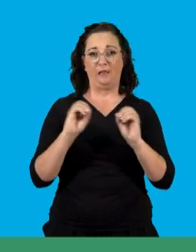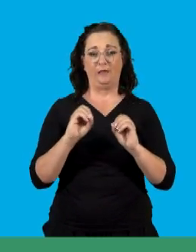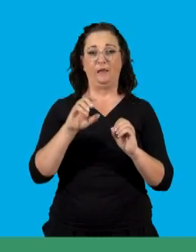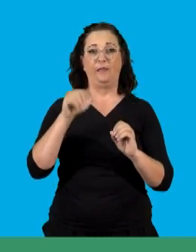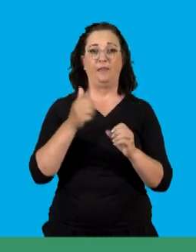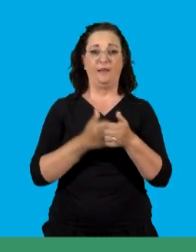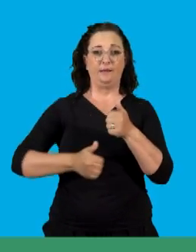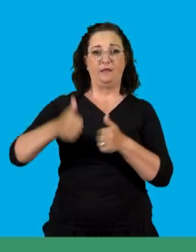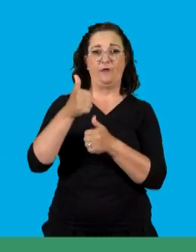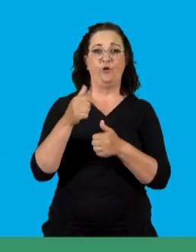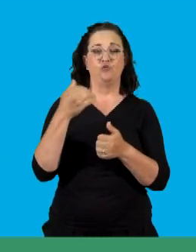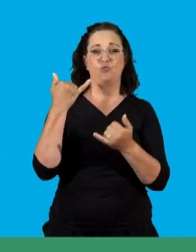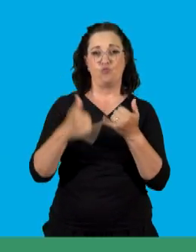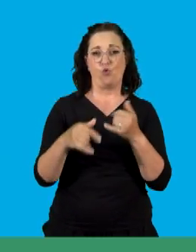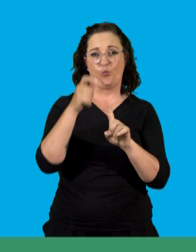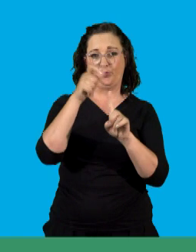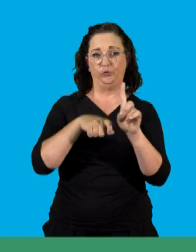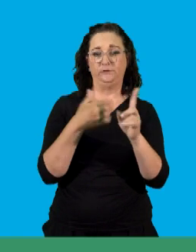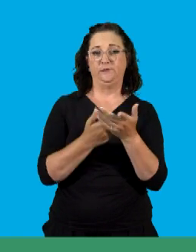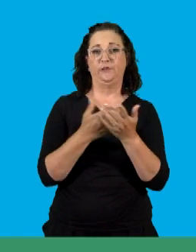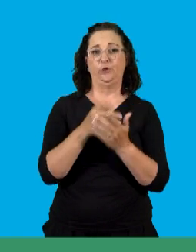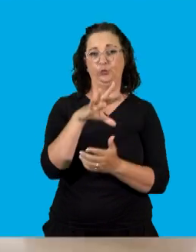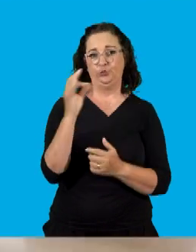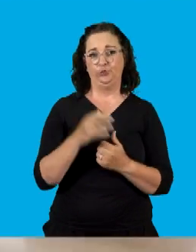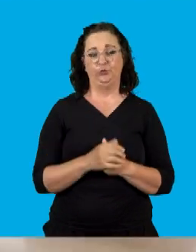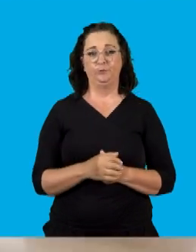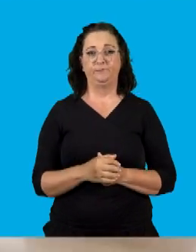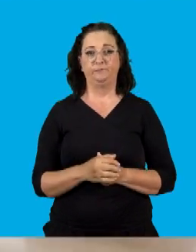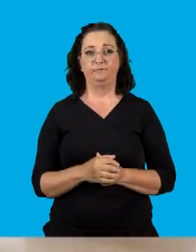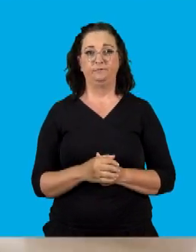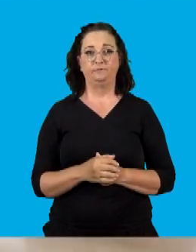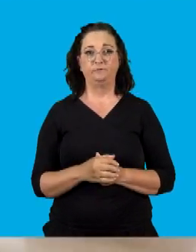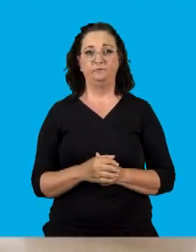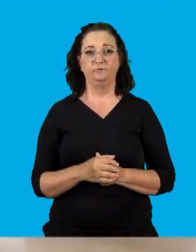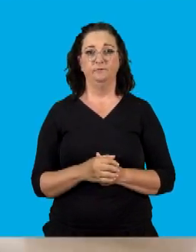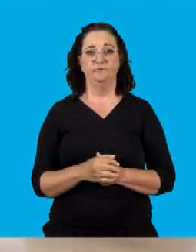person as a director. Another disadvantage is that when it comes